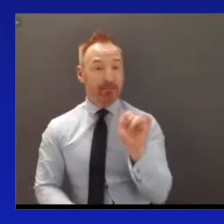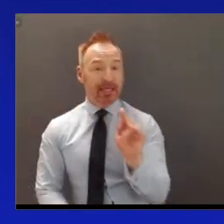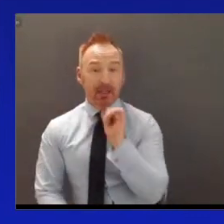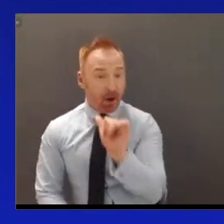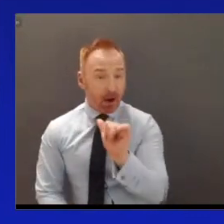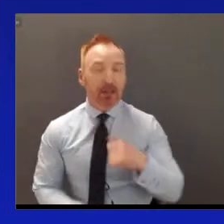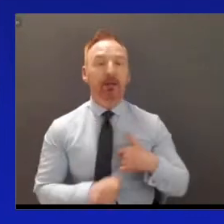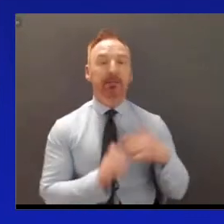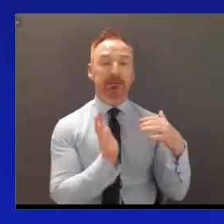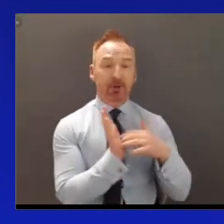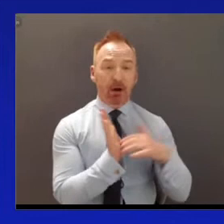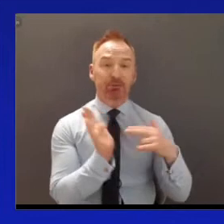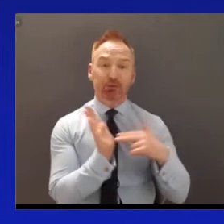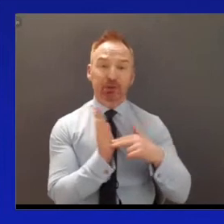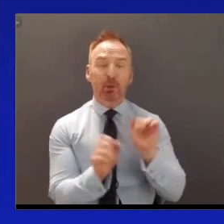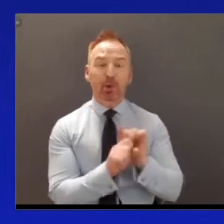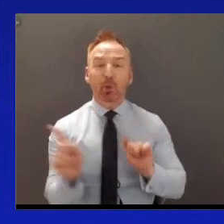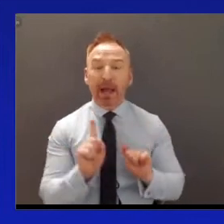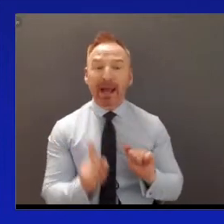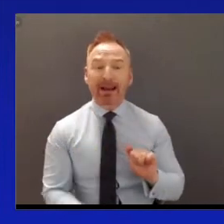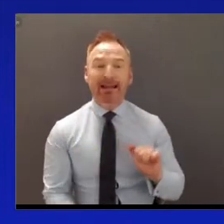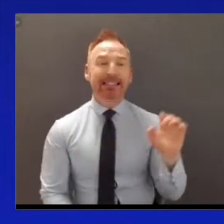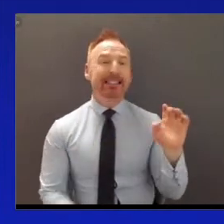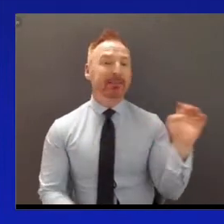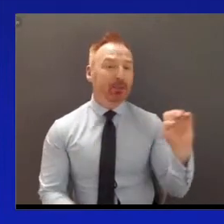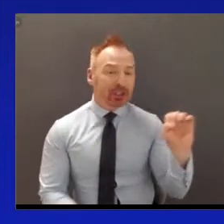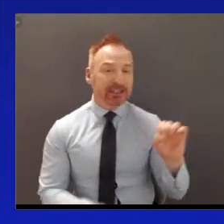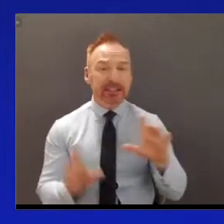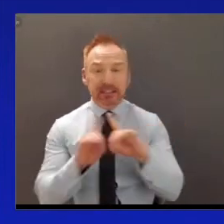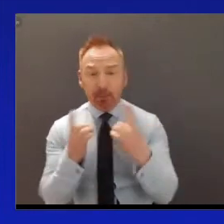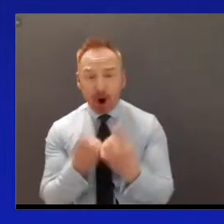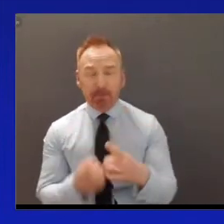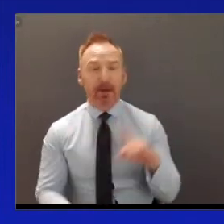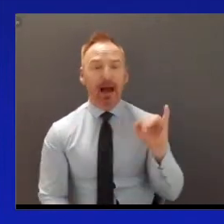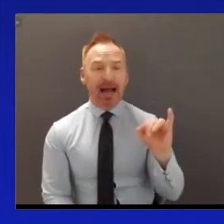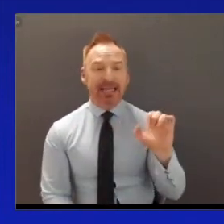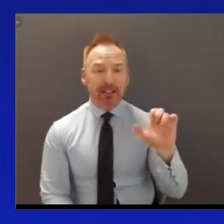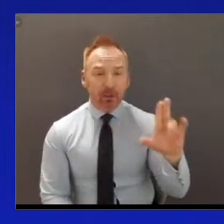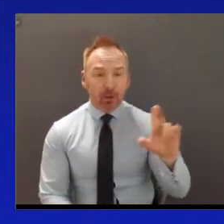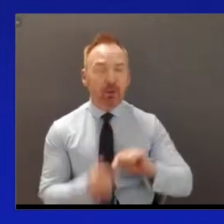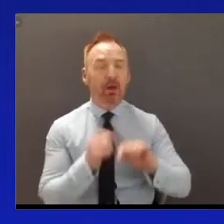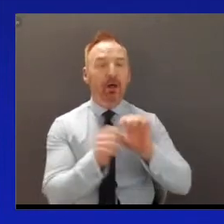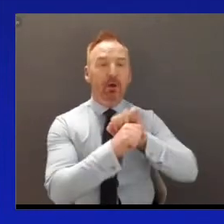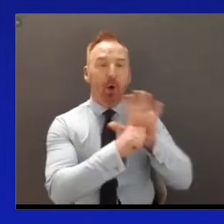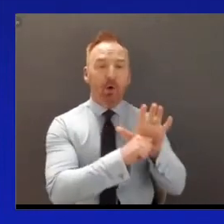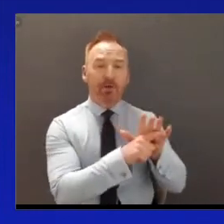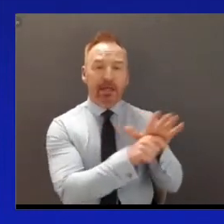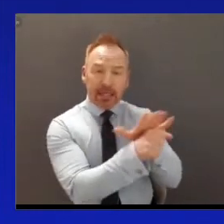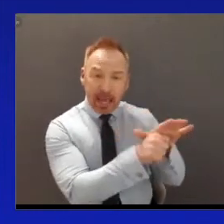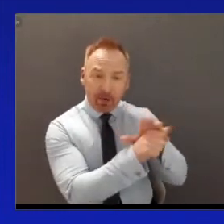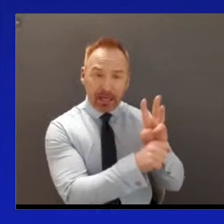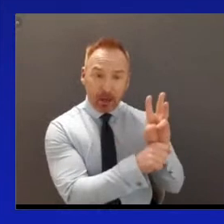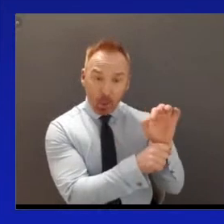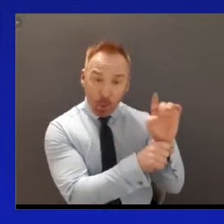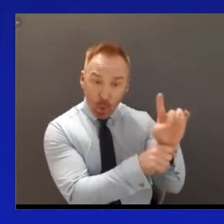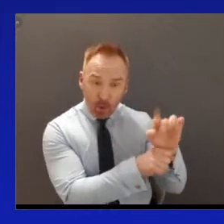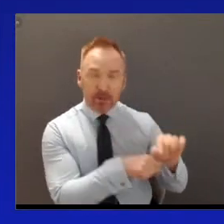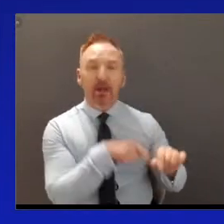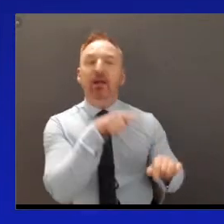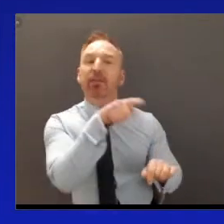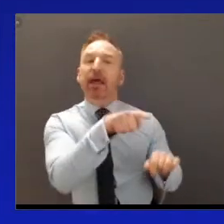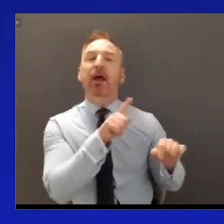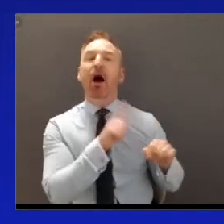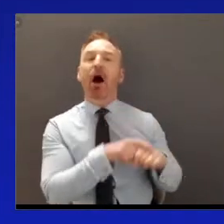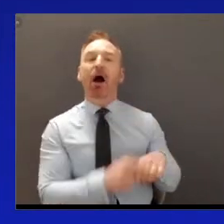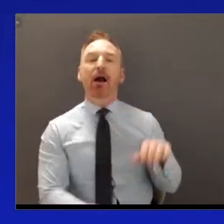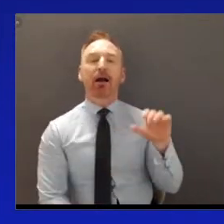nurses that worked in the emergency department, the ICU, or in a COVID ward would be called down. They were kind of on standby at the end of the day. You kind of knew half an hour